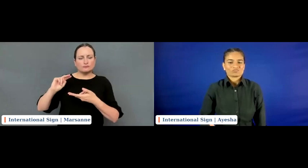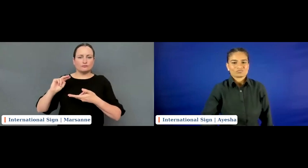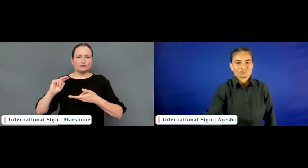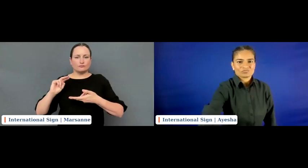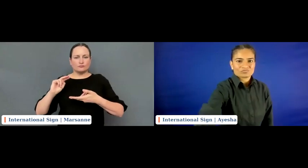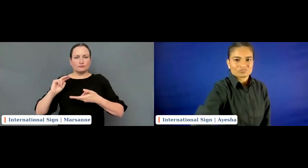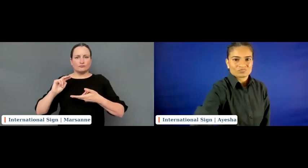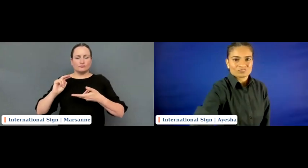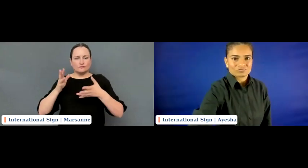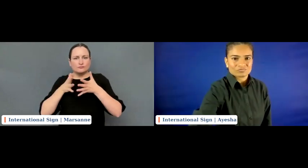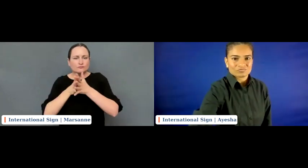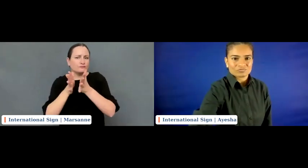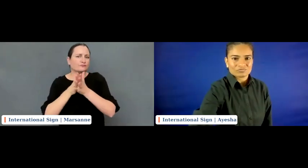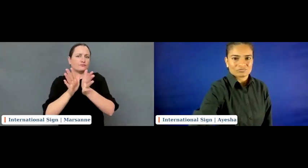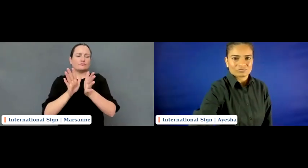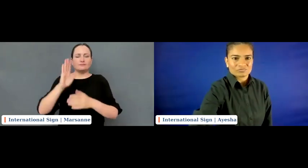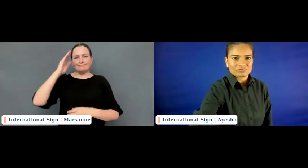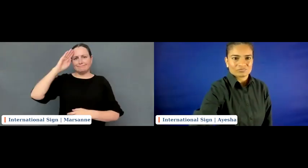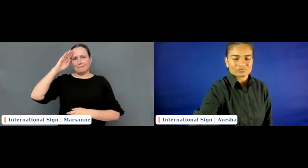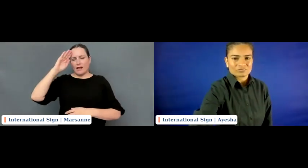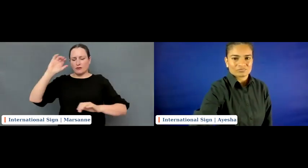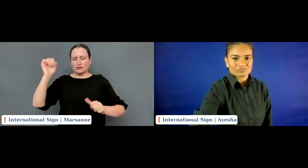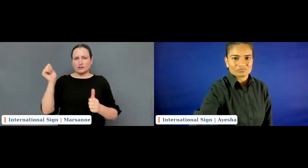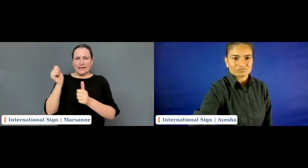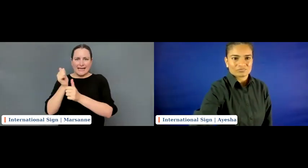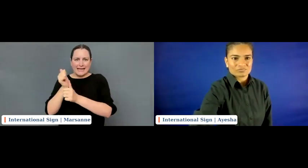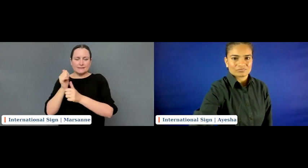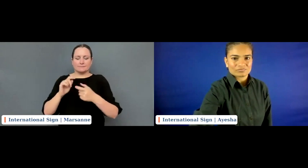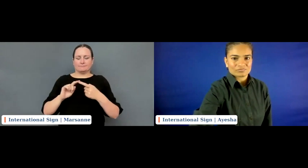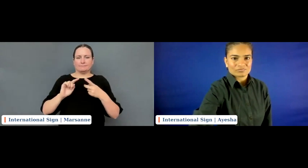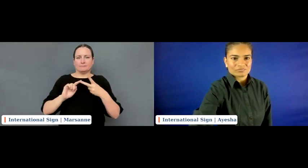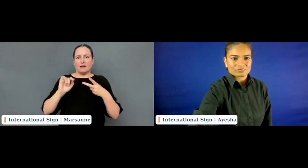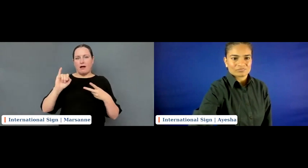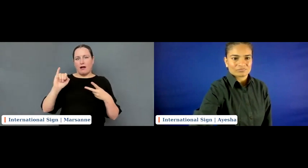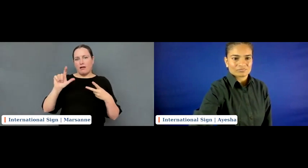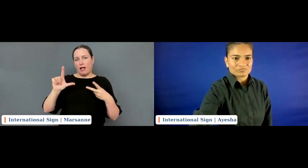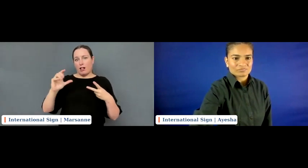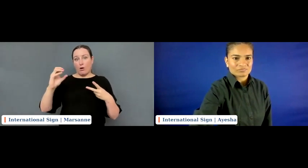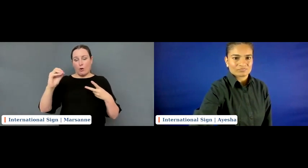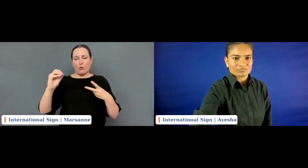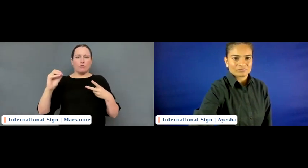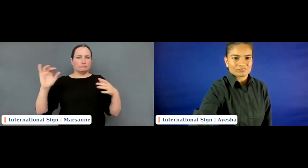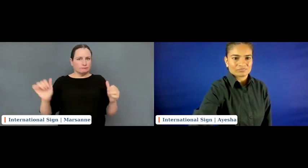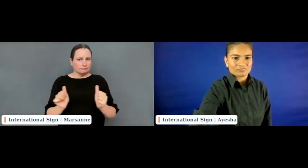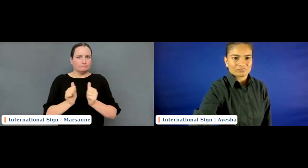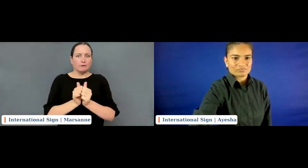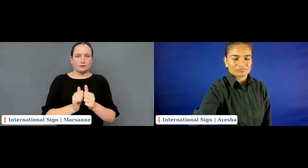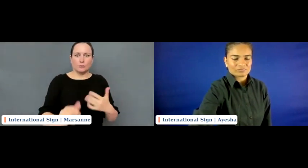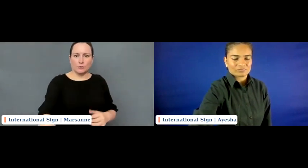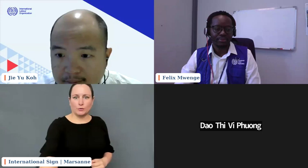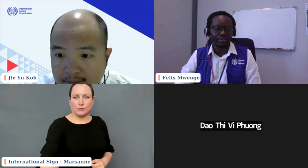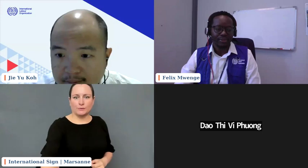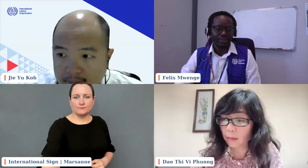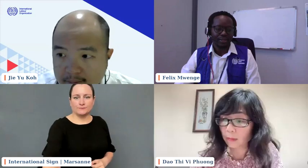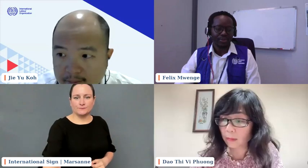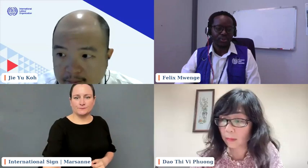the Irish Aid and ILO partnership. I think you touch on very key issues, and